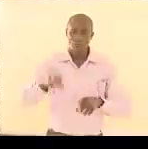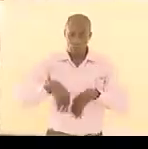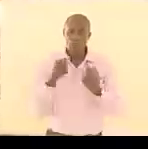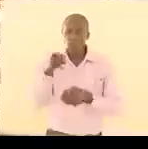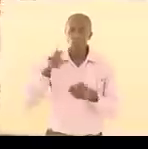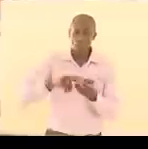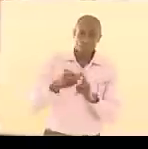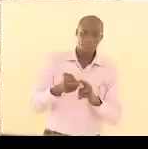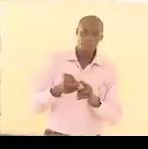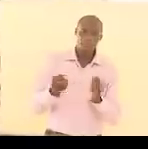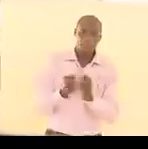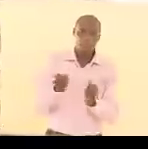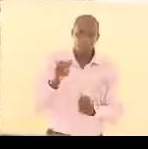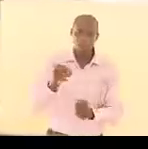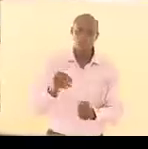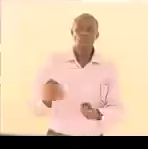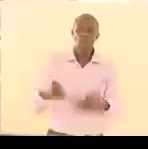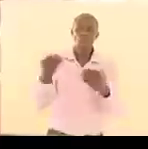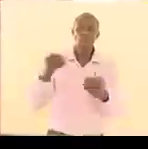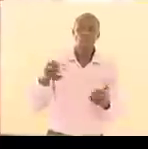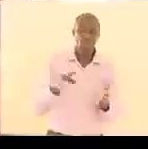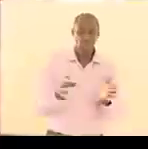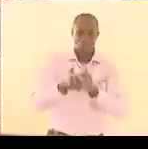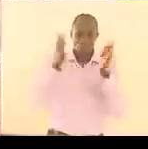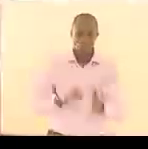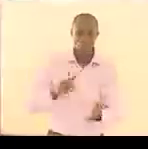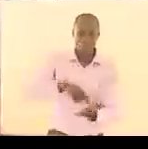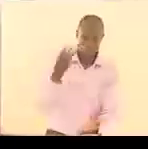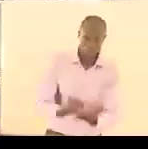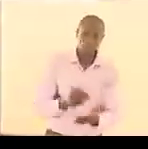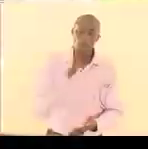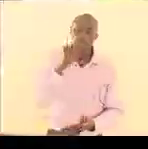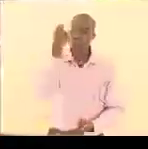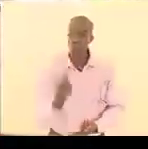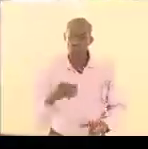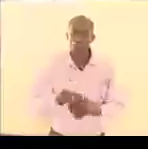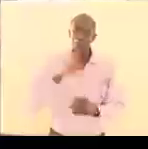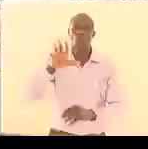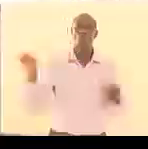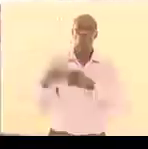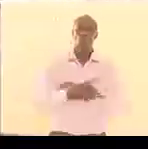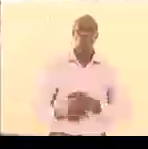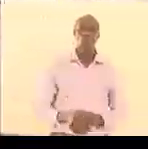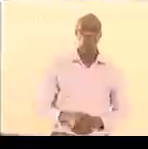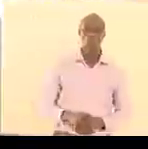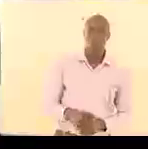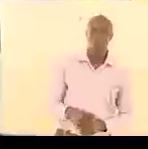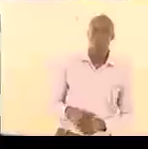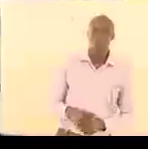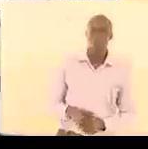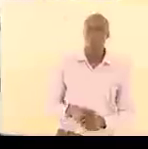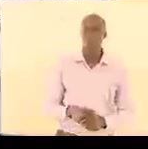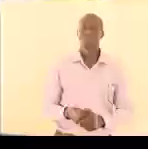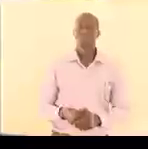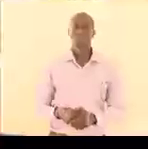how you relate to those, that is where you give Christian witness, not when you are alone in your room.